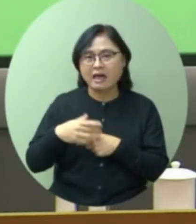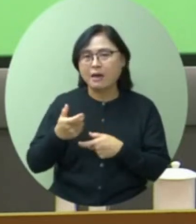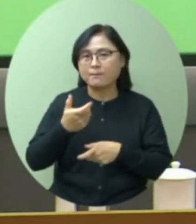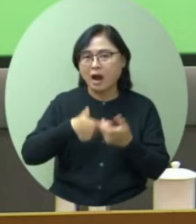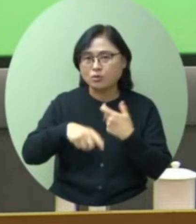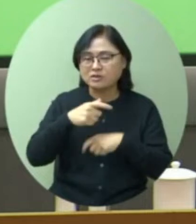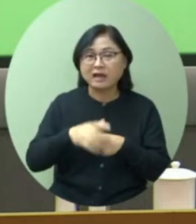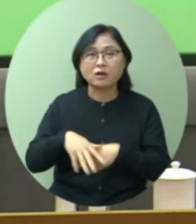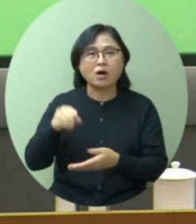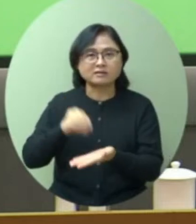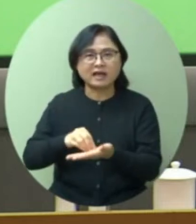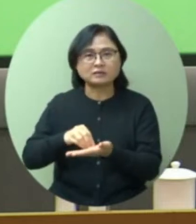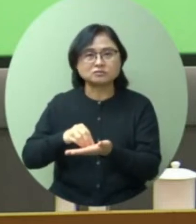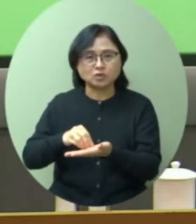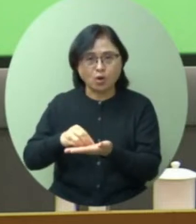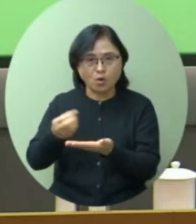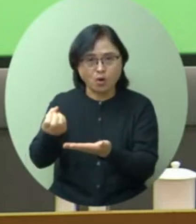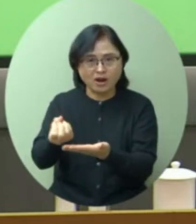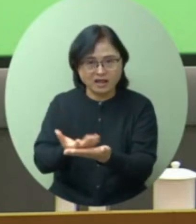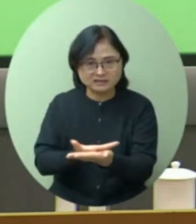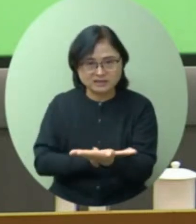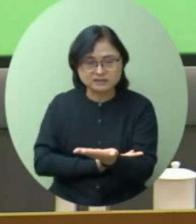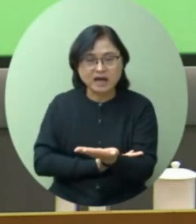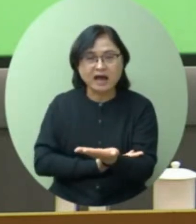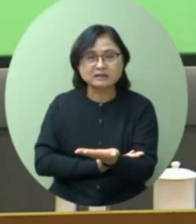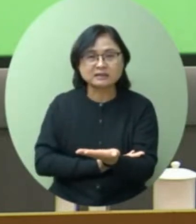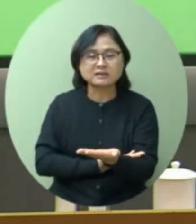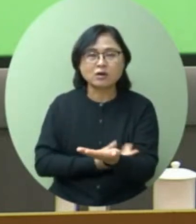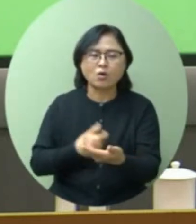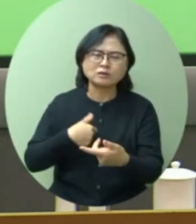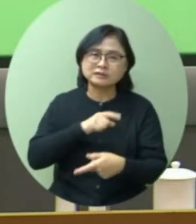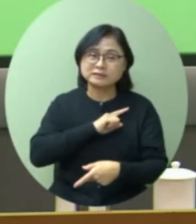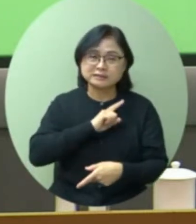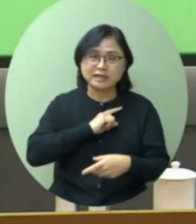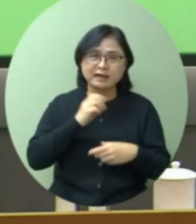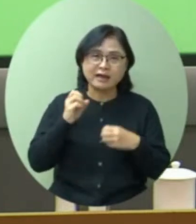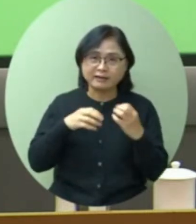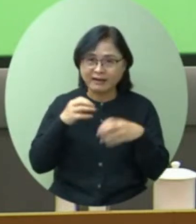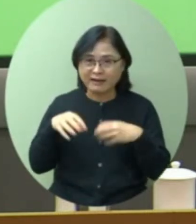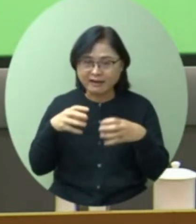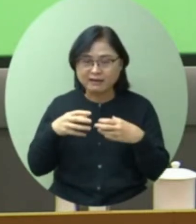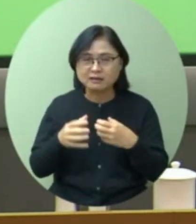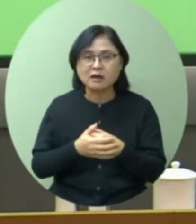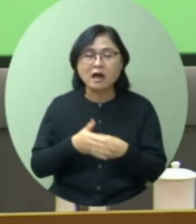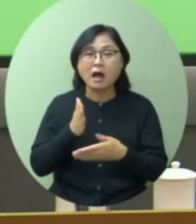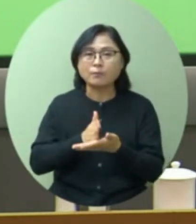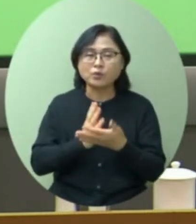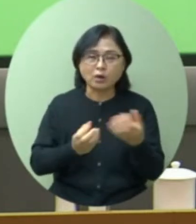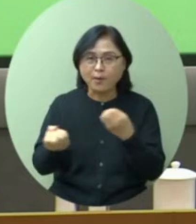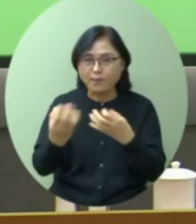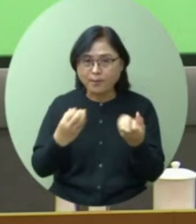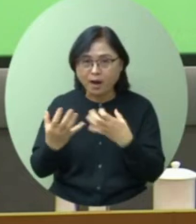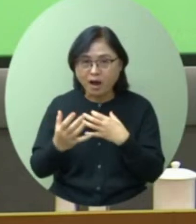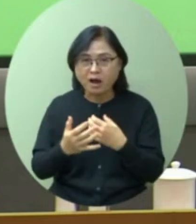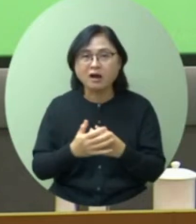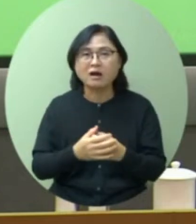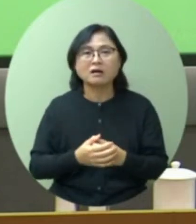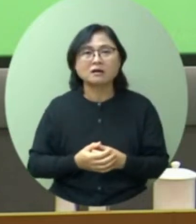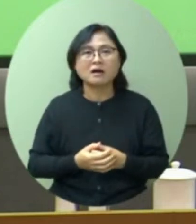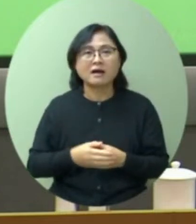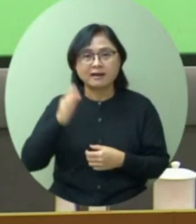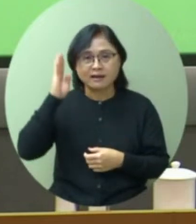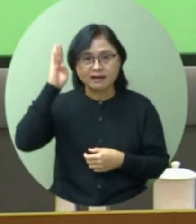high-end liquor market and related businesses. We have